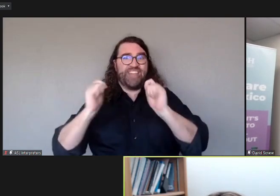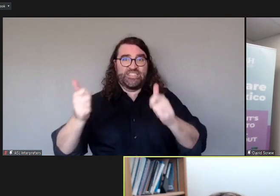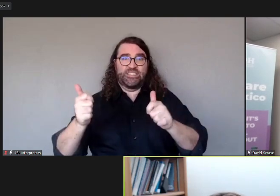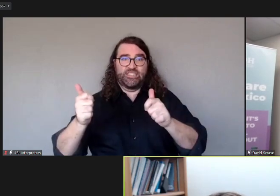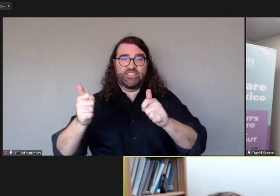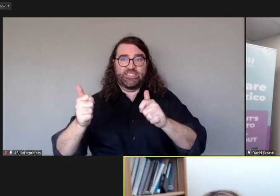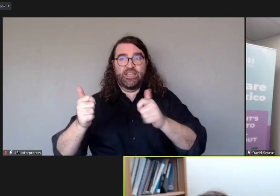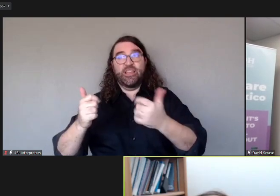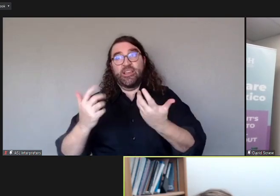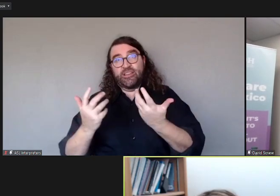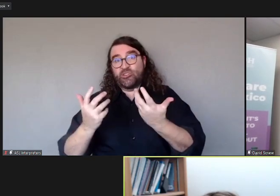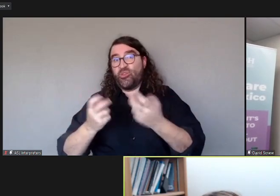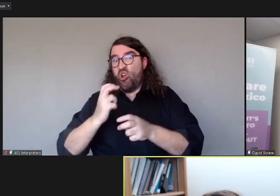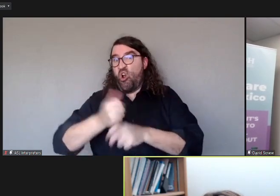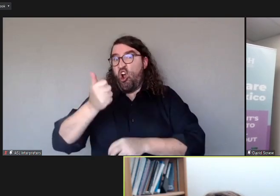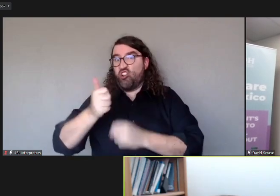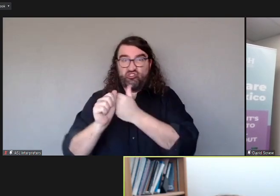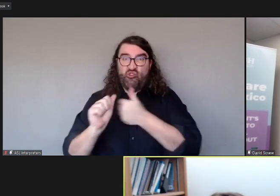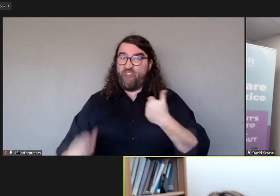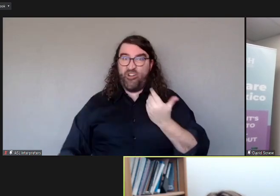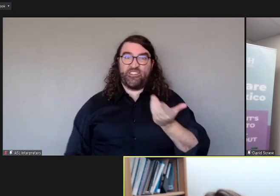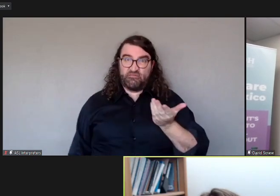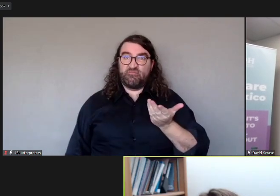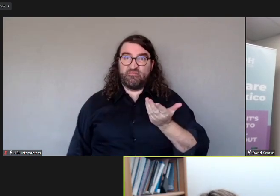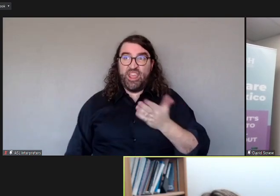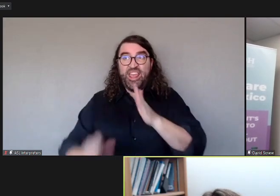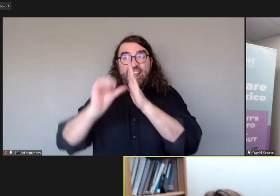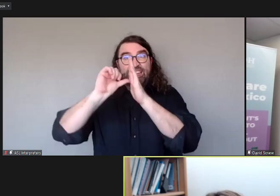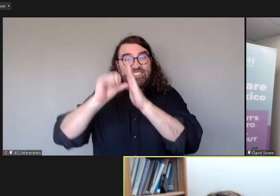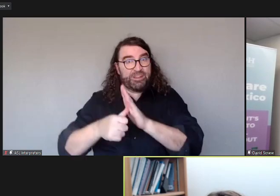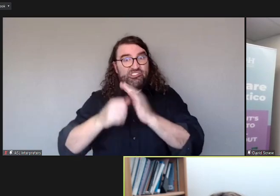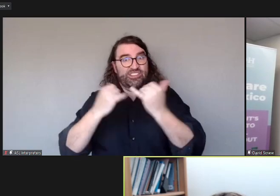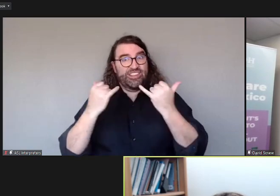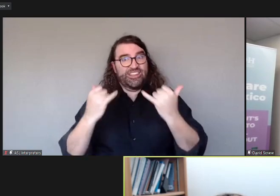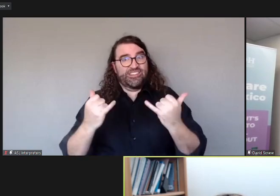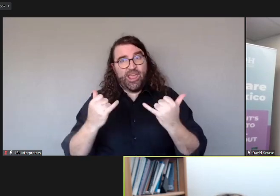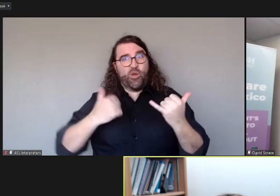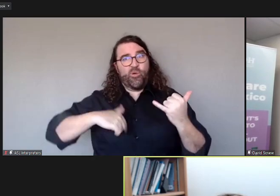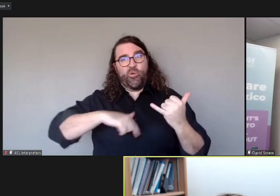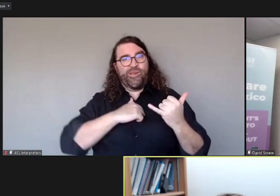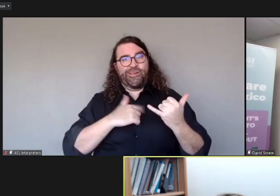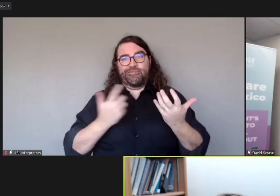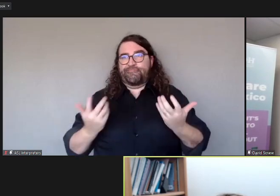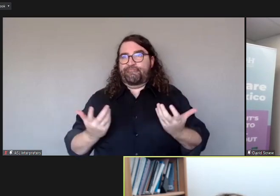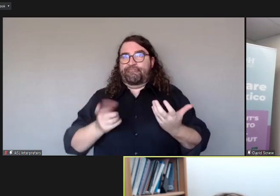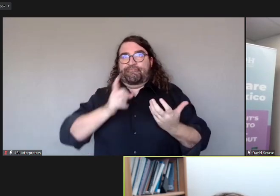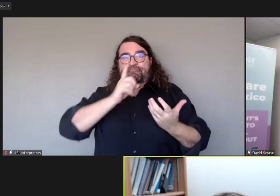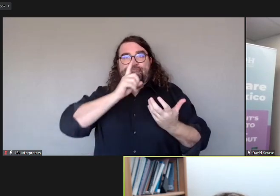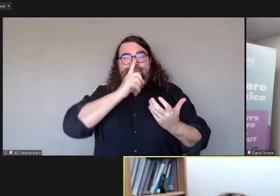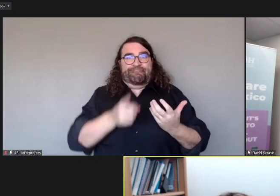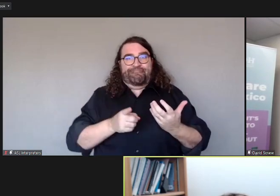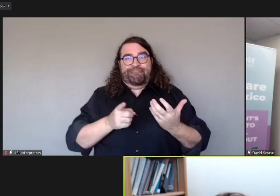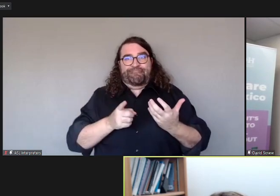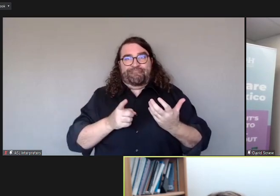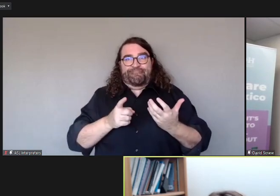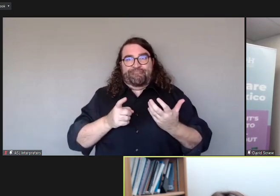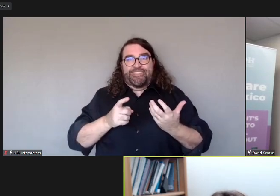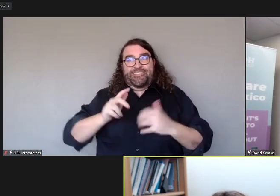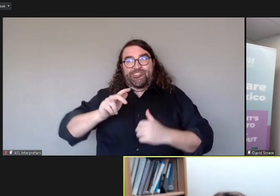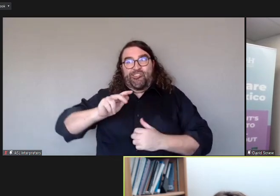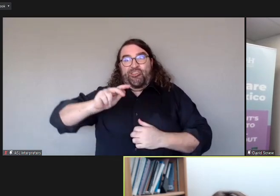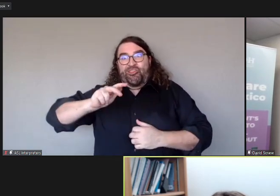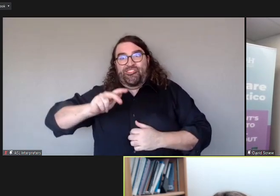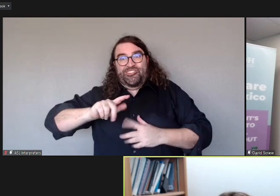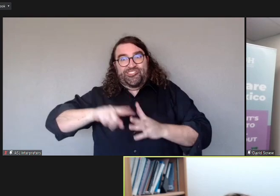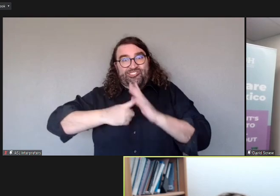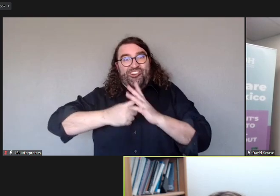to avoid infection, especially now that we are really, as we enter year 3, we're out living